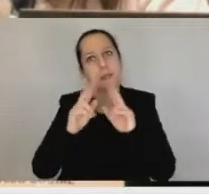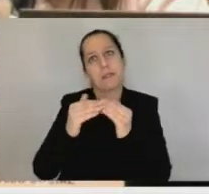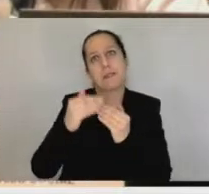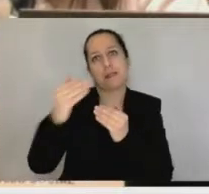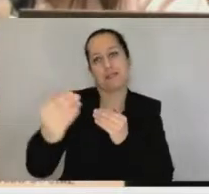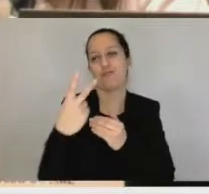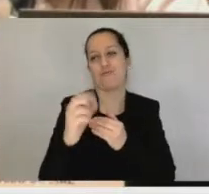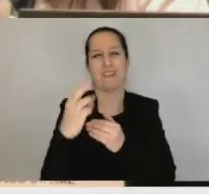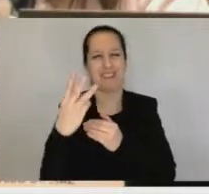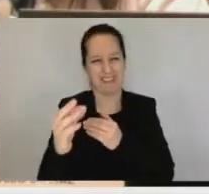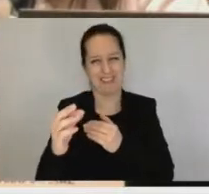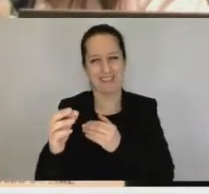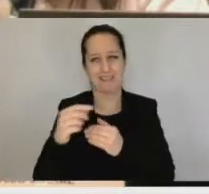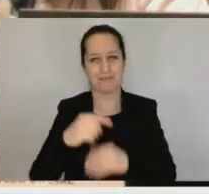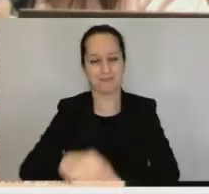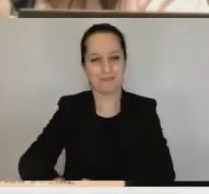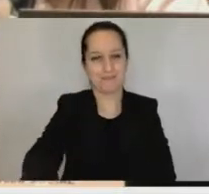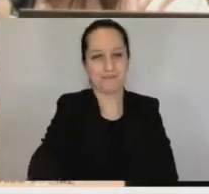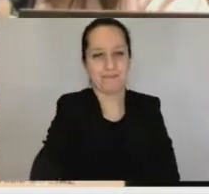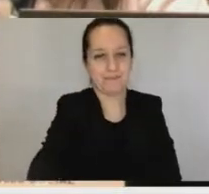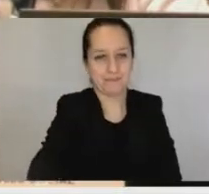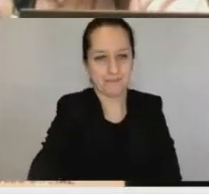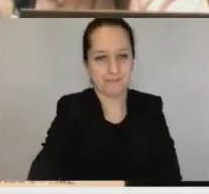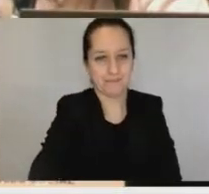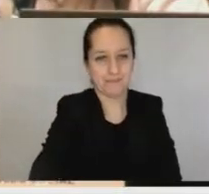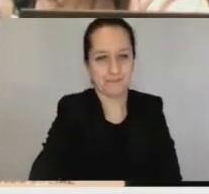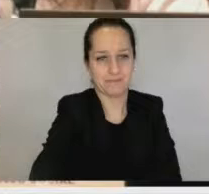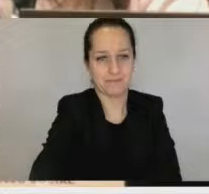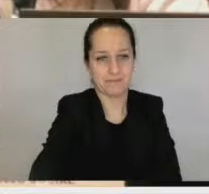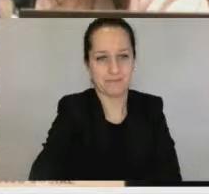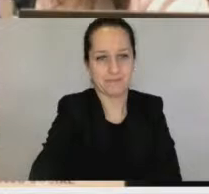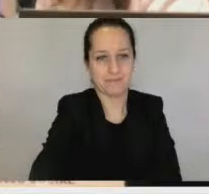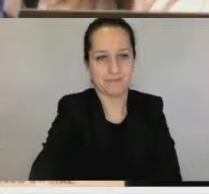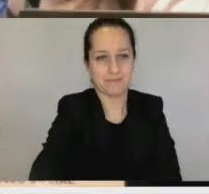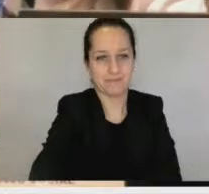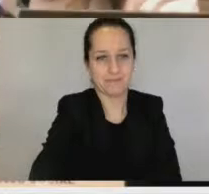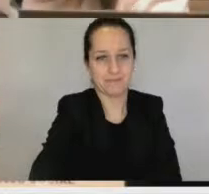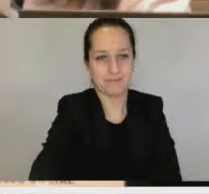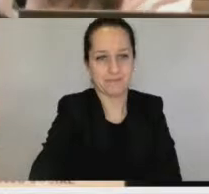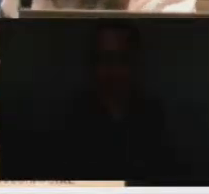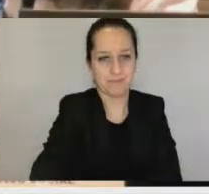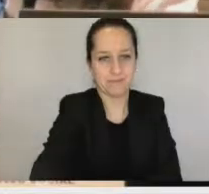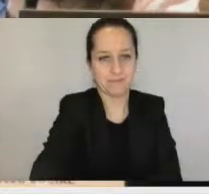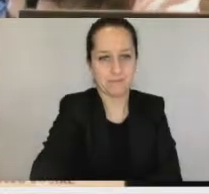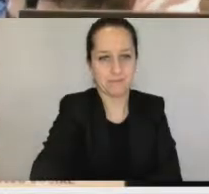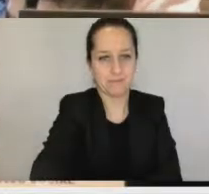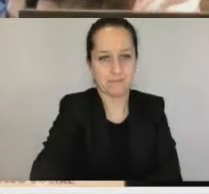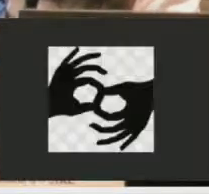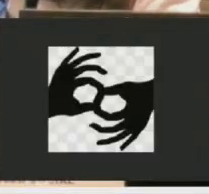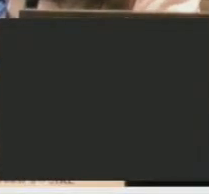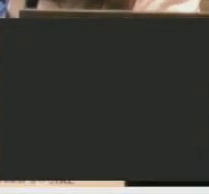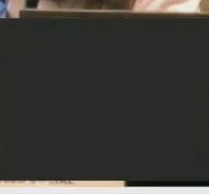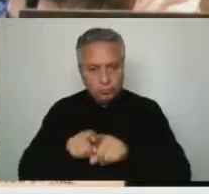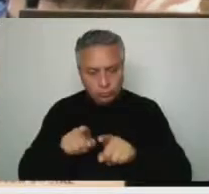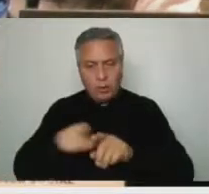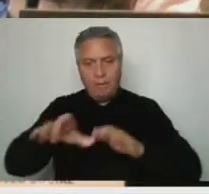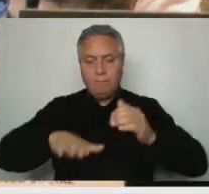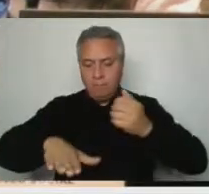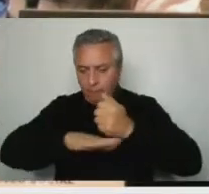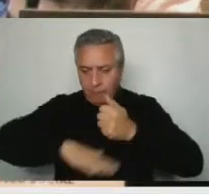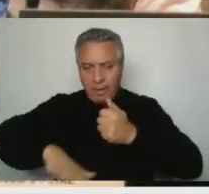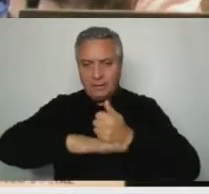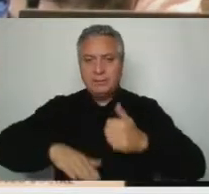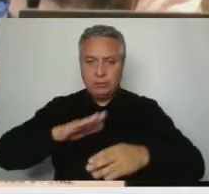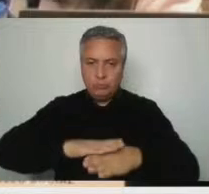from 2015 to 2030, talks to what the basic aspects that teachers should have as well. So we need to refer